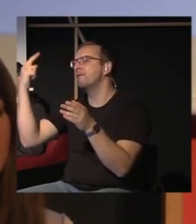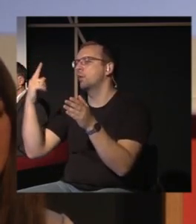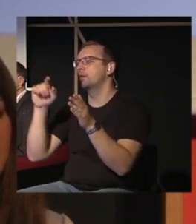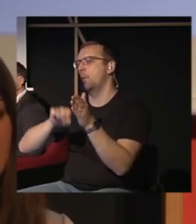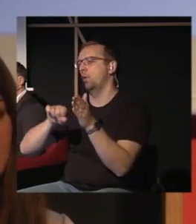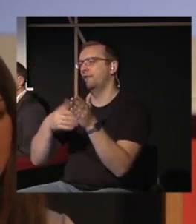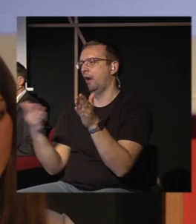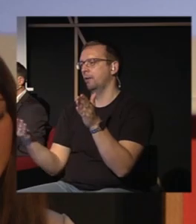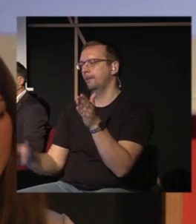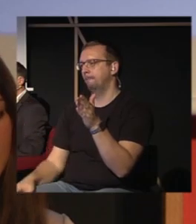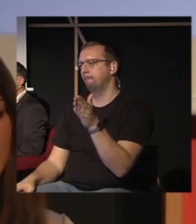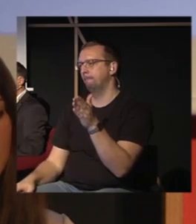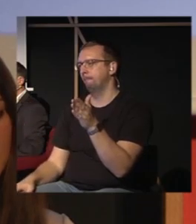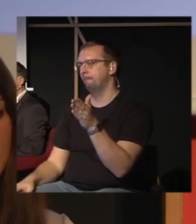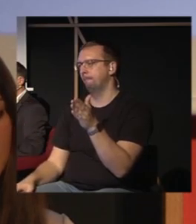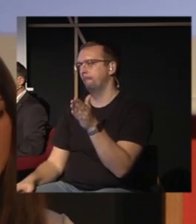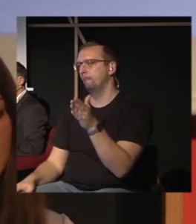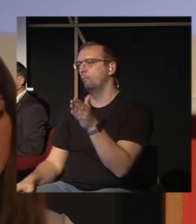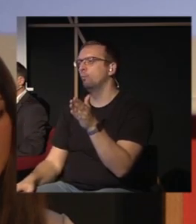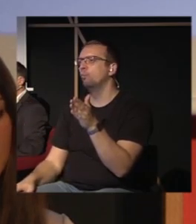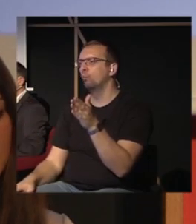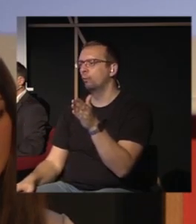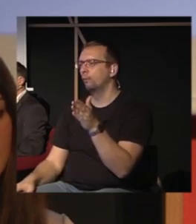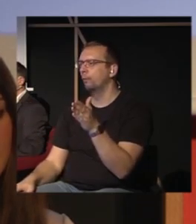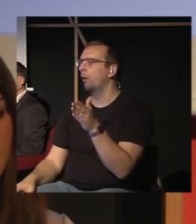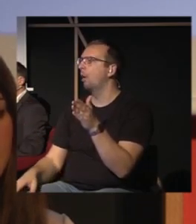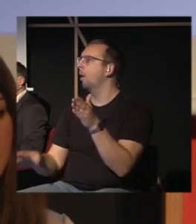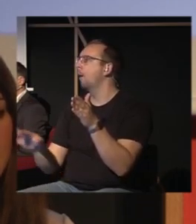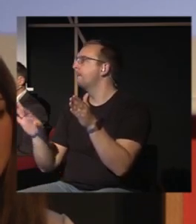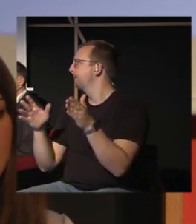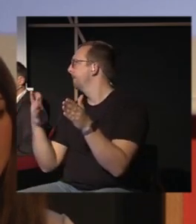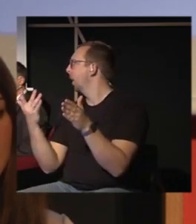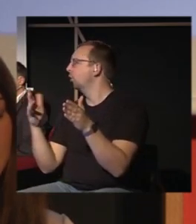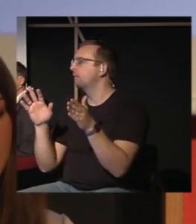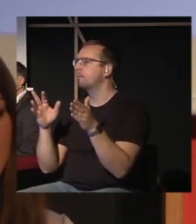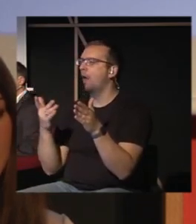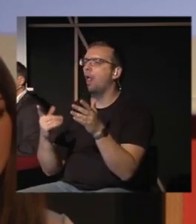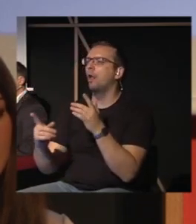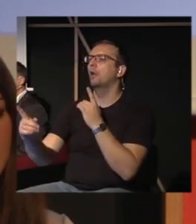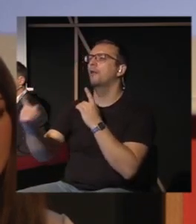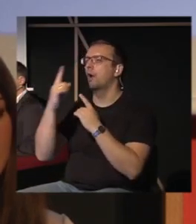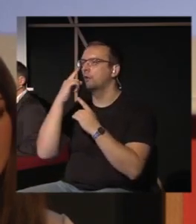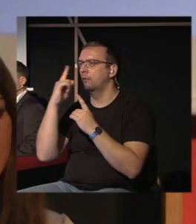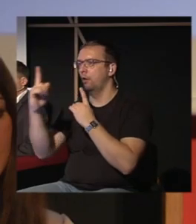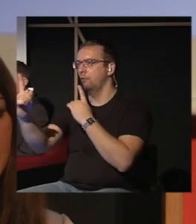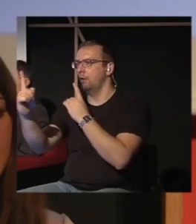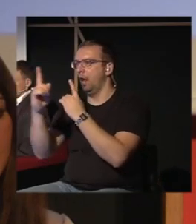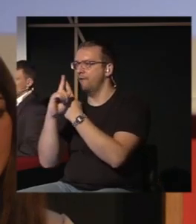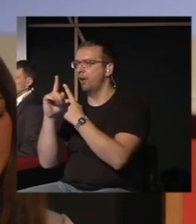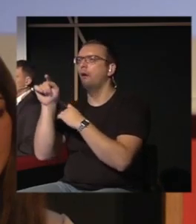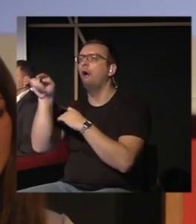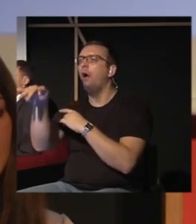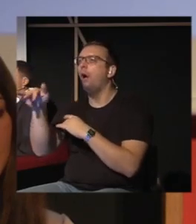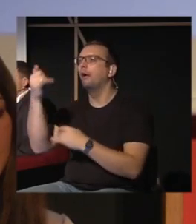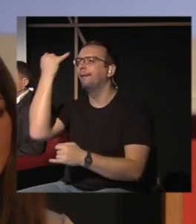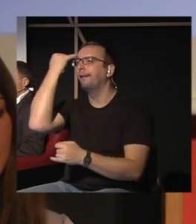join, not just match, but we have training sessions for kids with learning disabilities, for